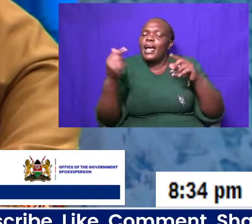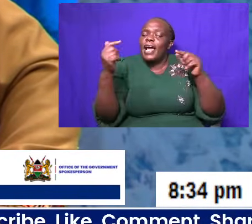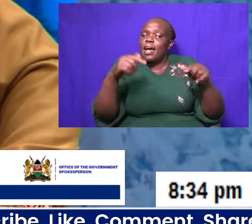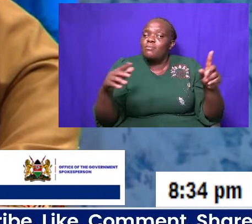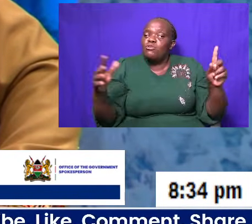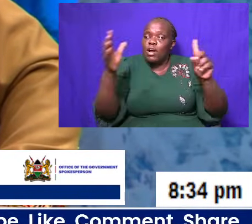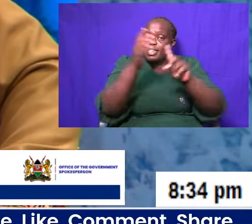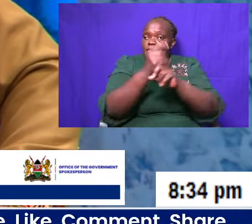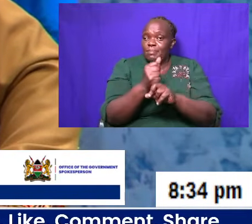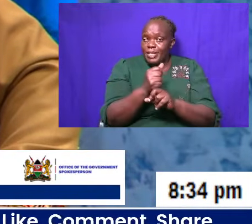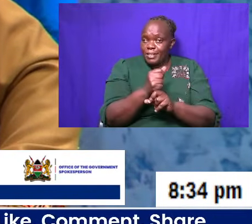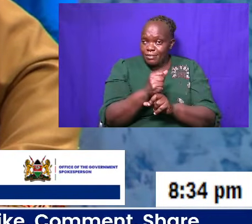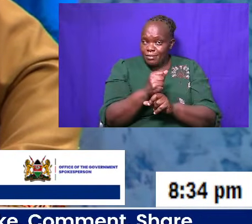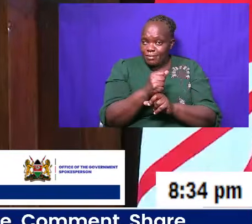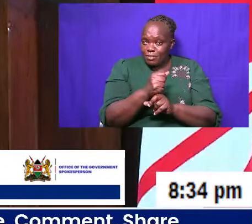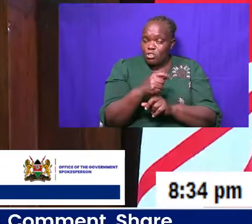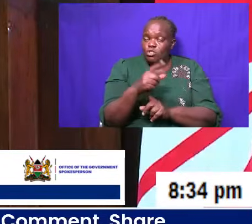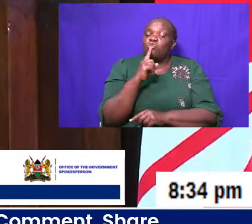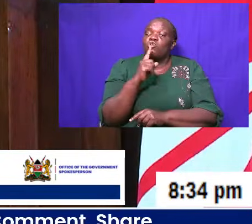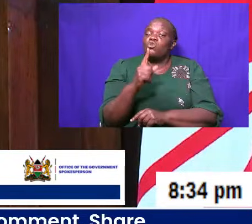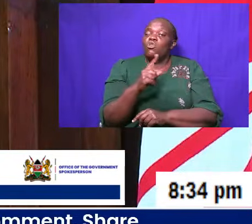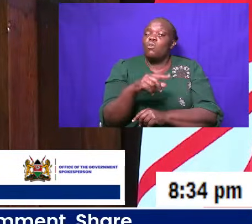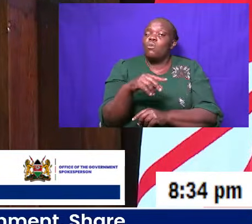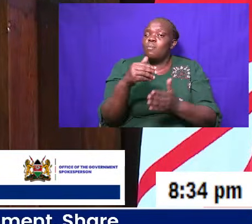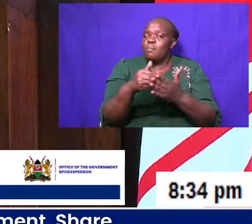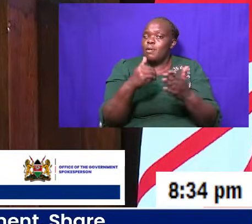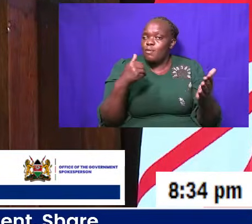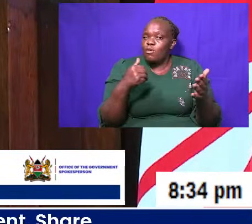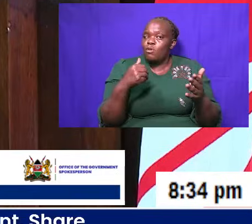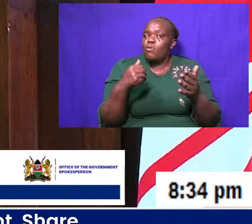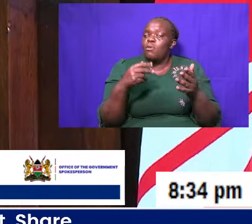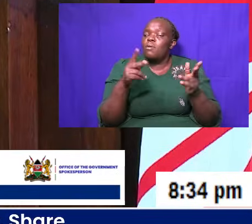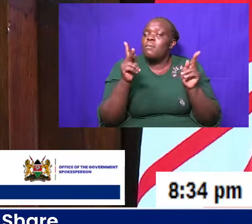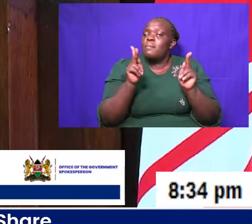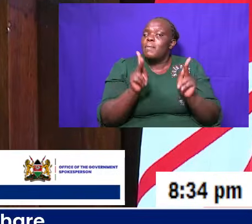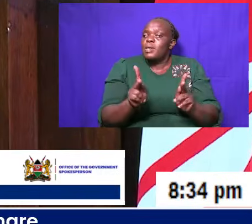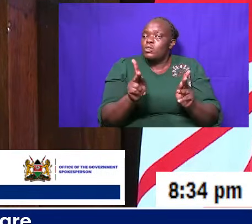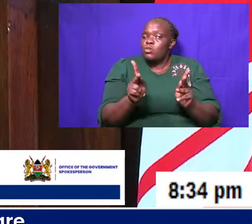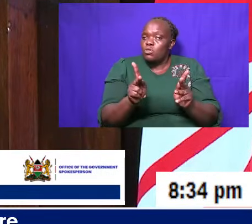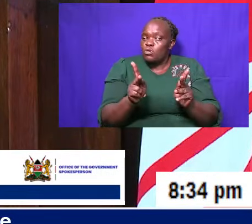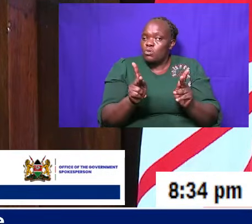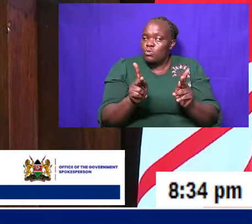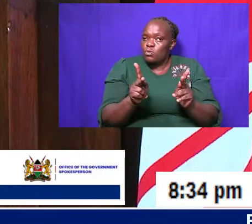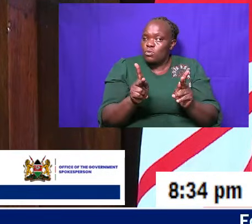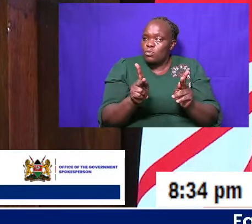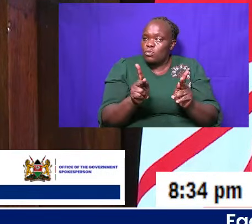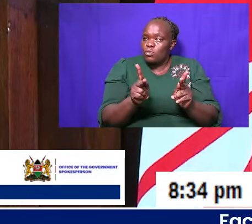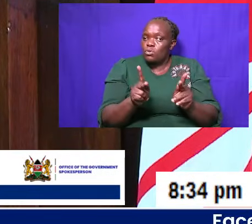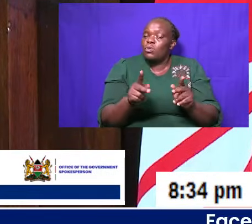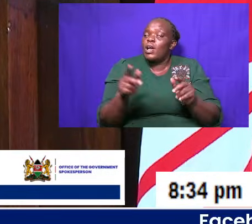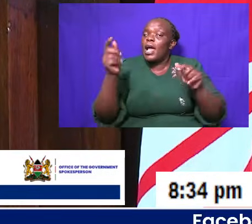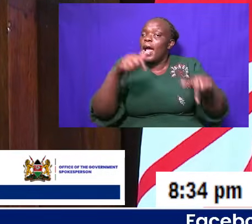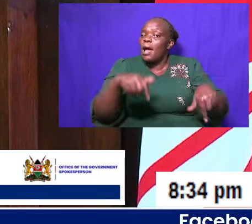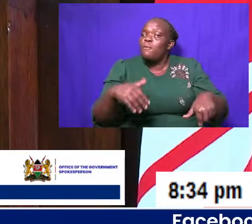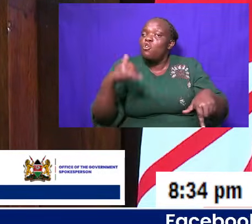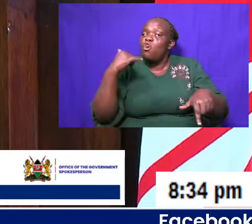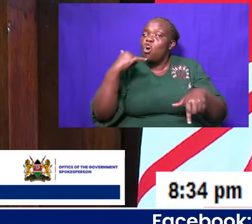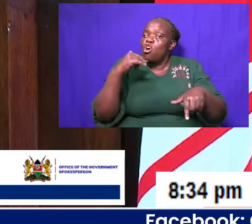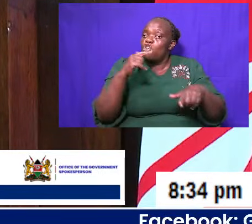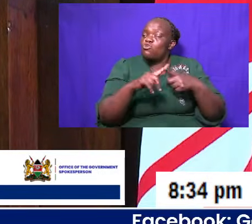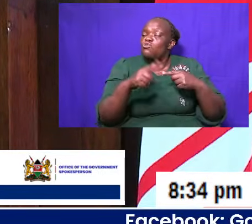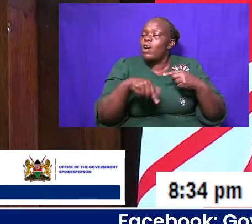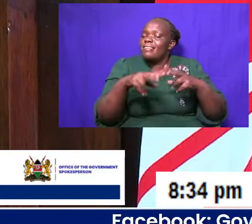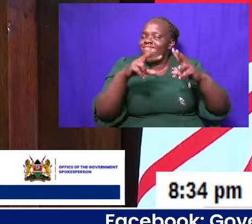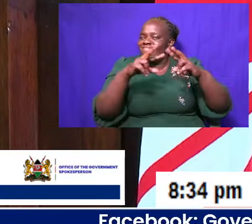like generally? Yeah, so first is, as I mentioned, that people report, you know, to us. We do